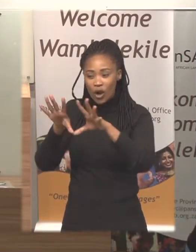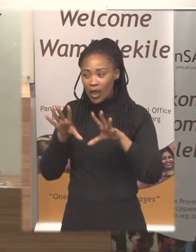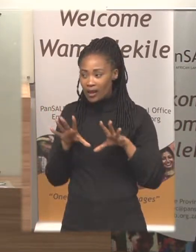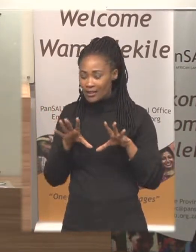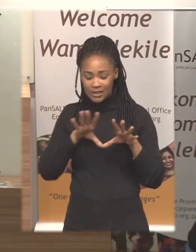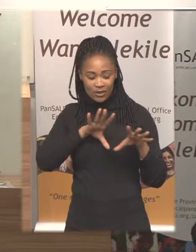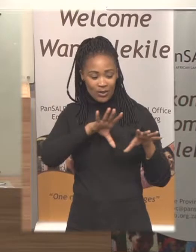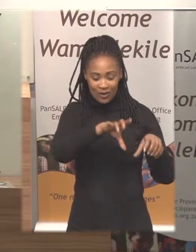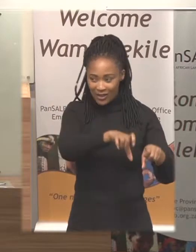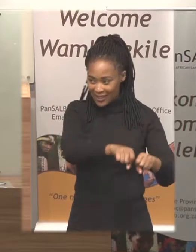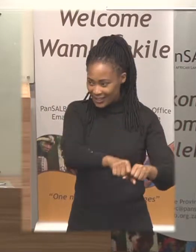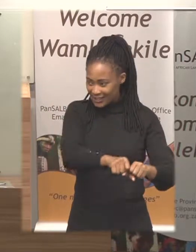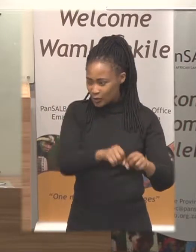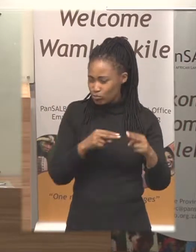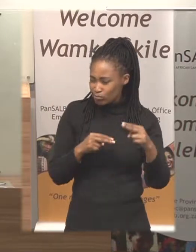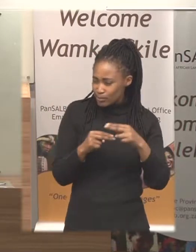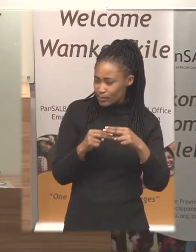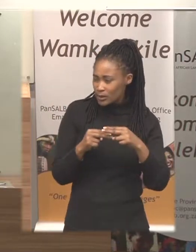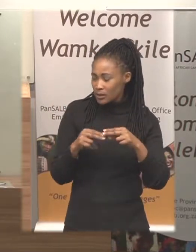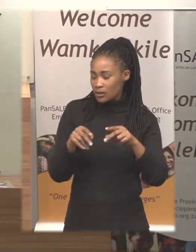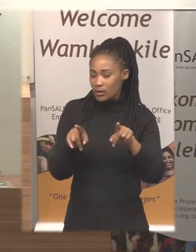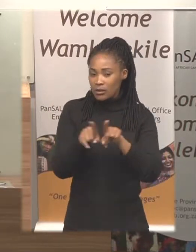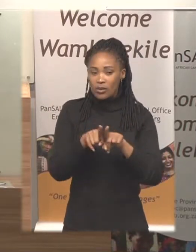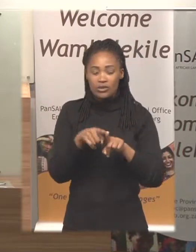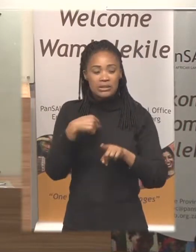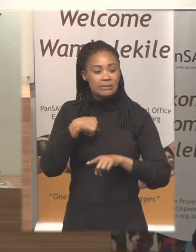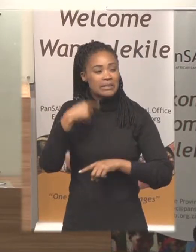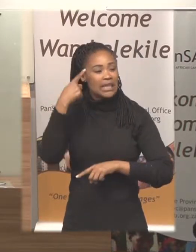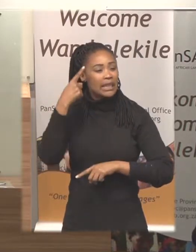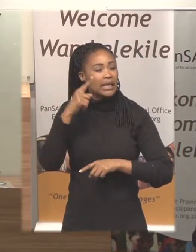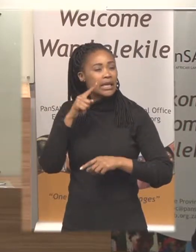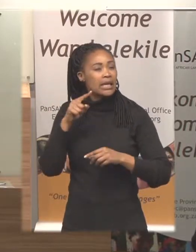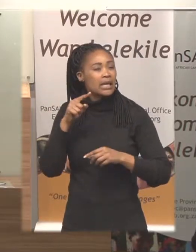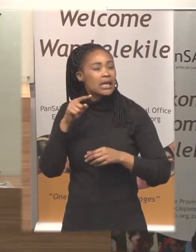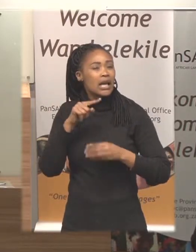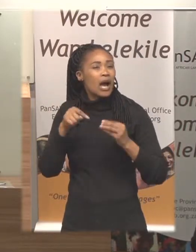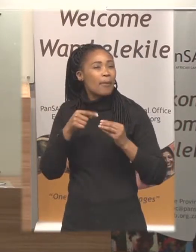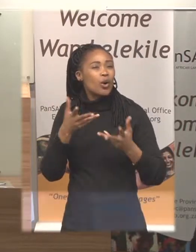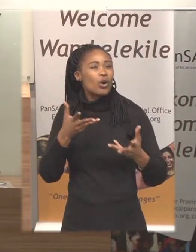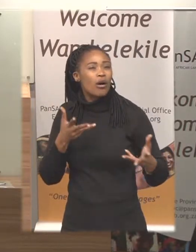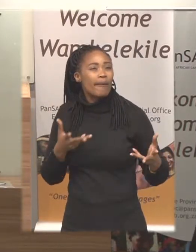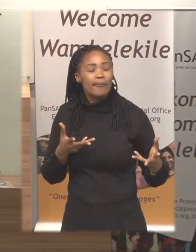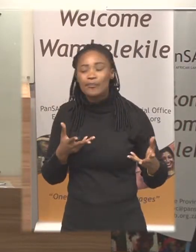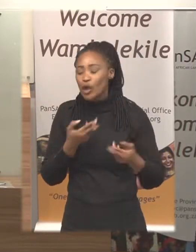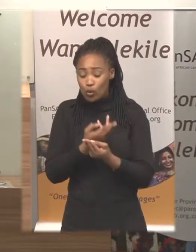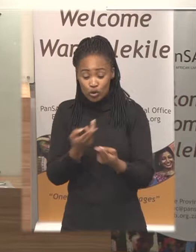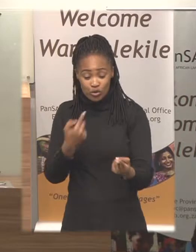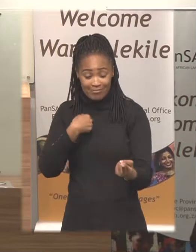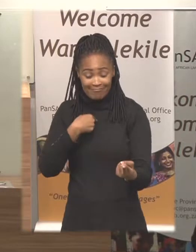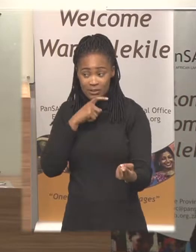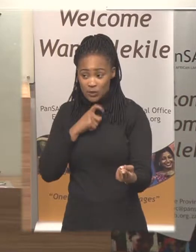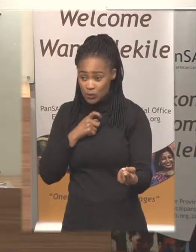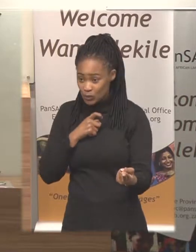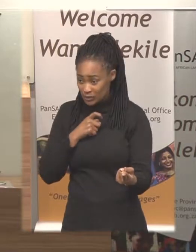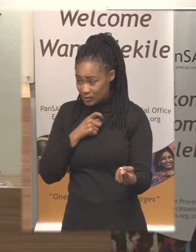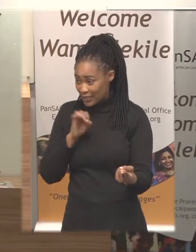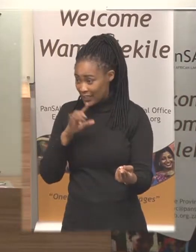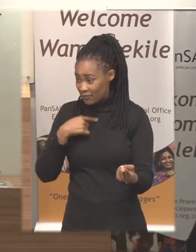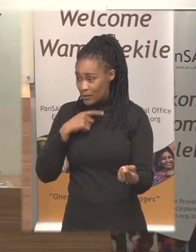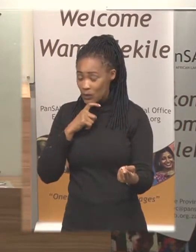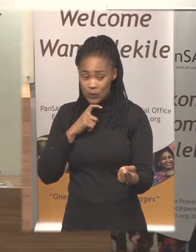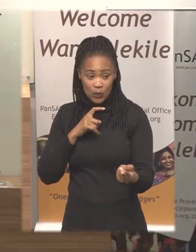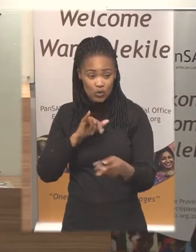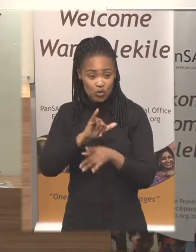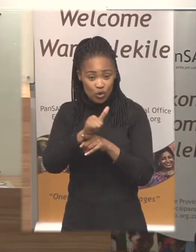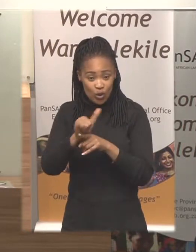just briefly, and what I'm thinking of, the resources I'm using in using that term. And